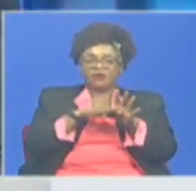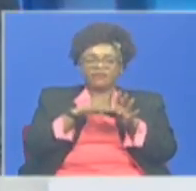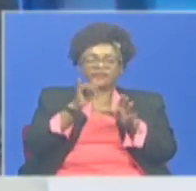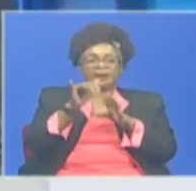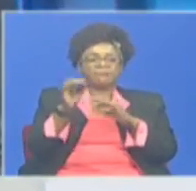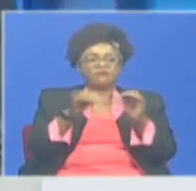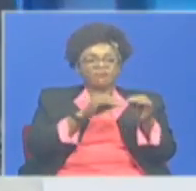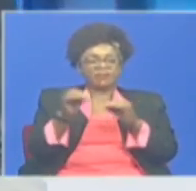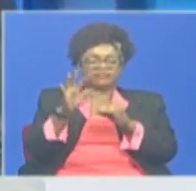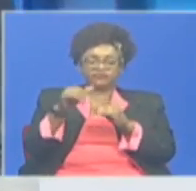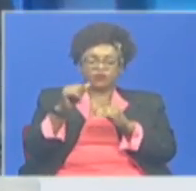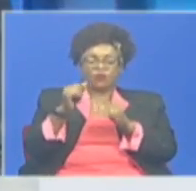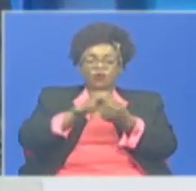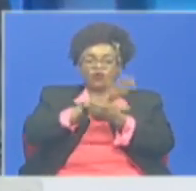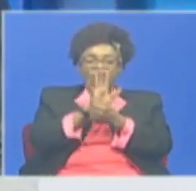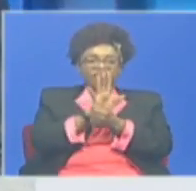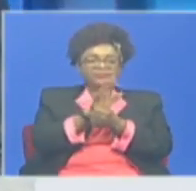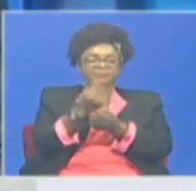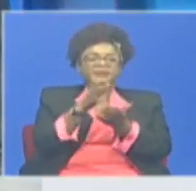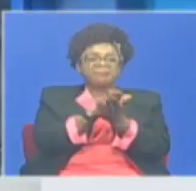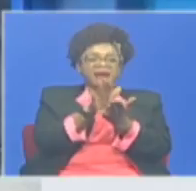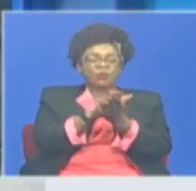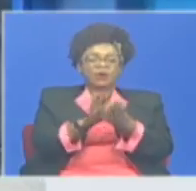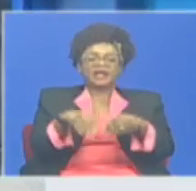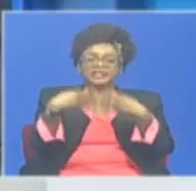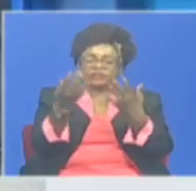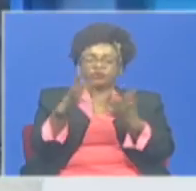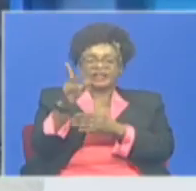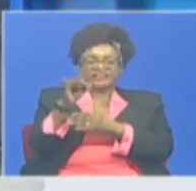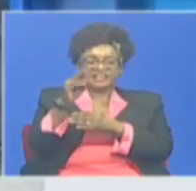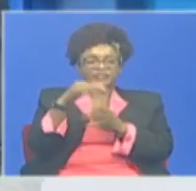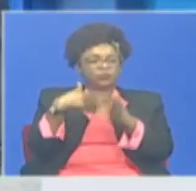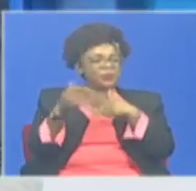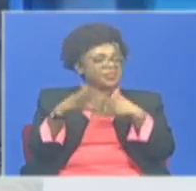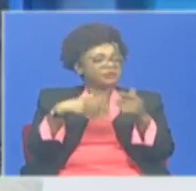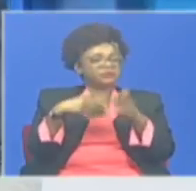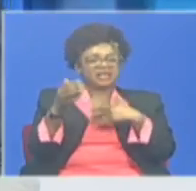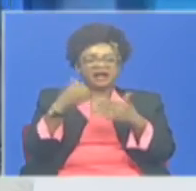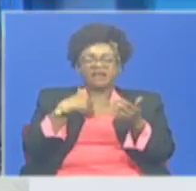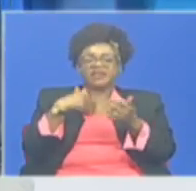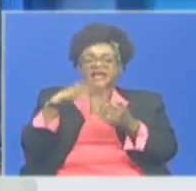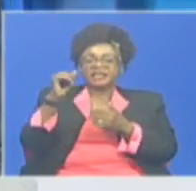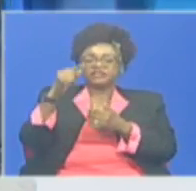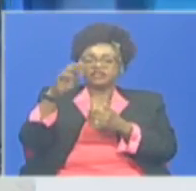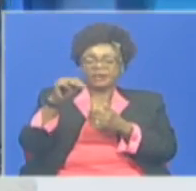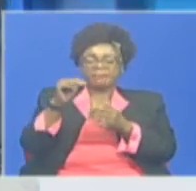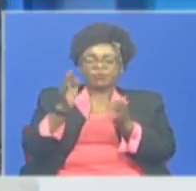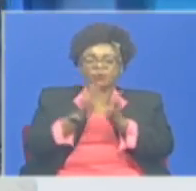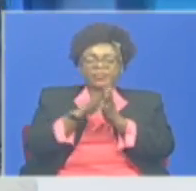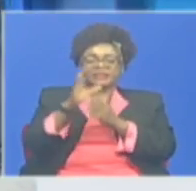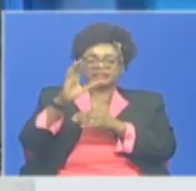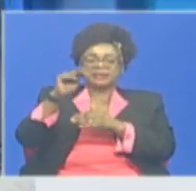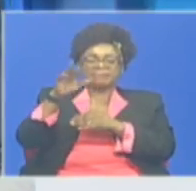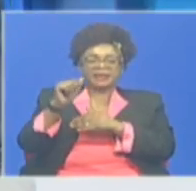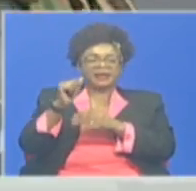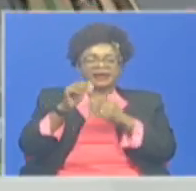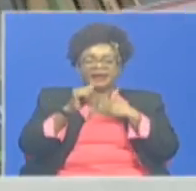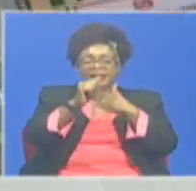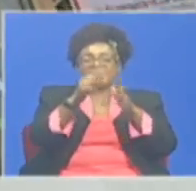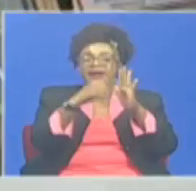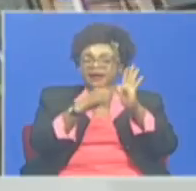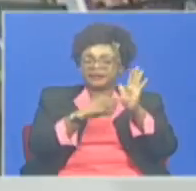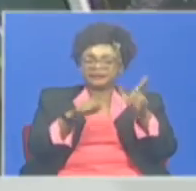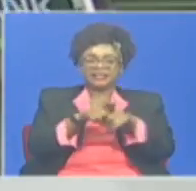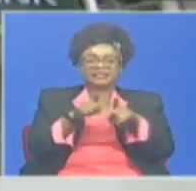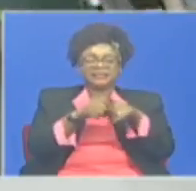the COVID-19 pandemic, the bank will issue the dividends without holding an AGM in line with the Capital Markets Authority's guideline as a